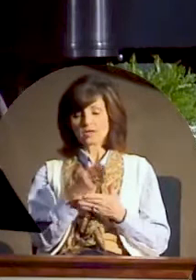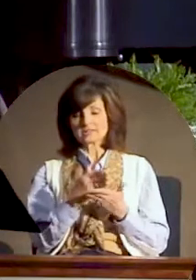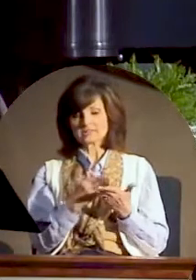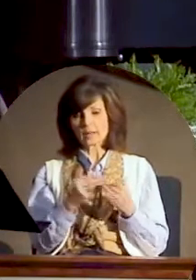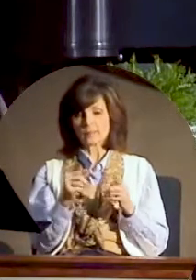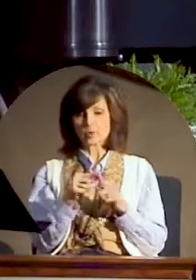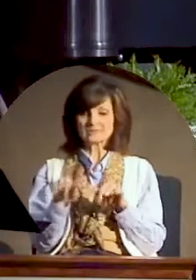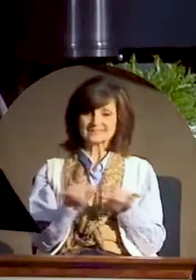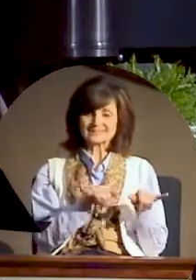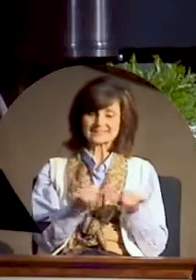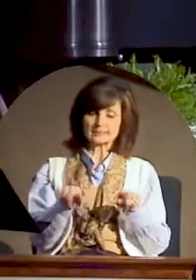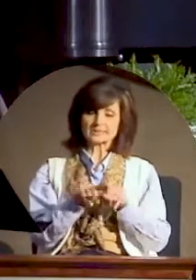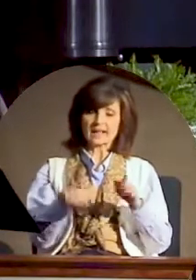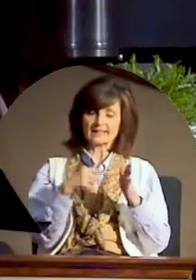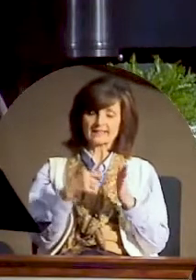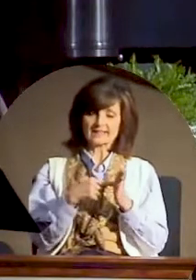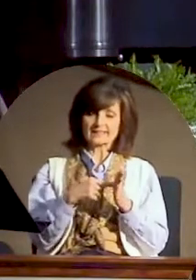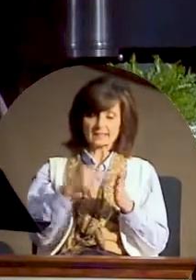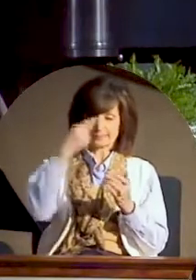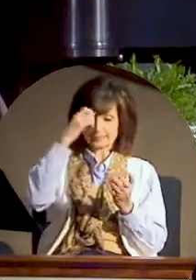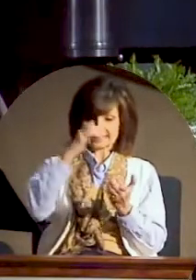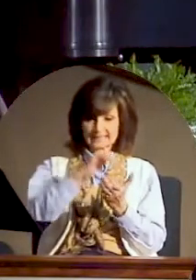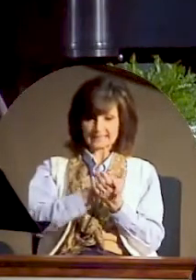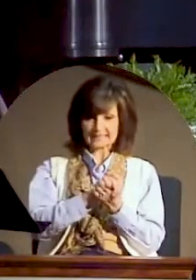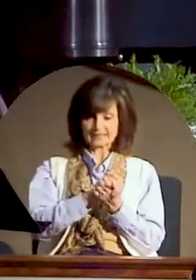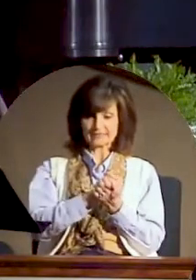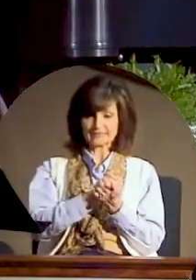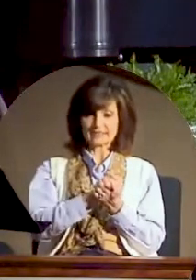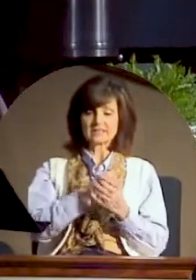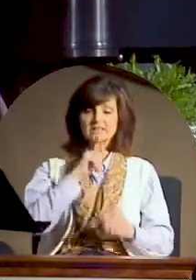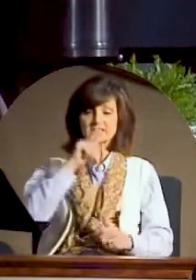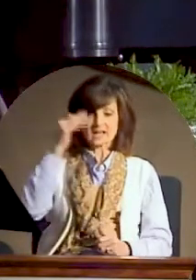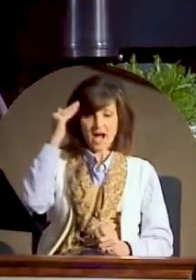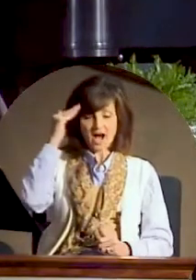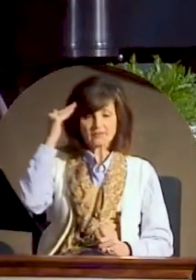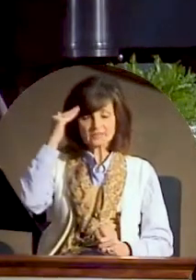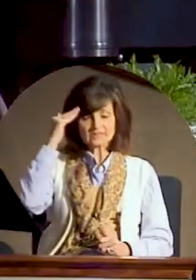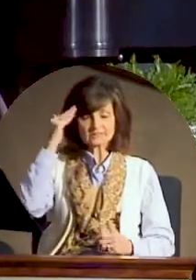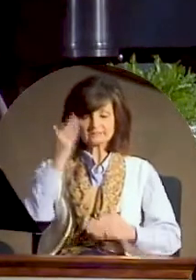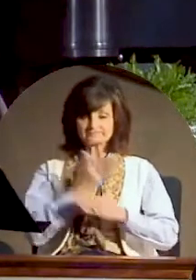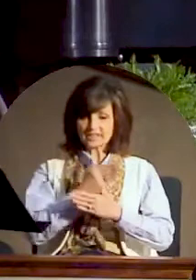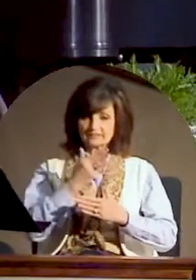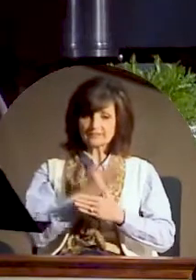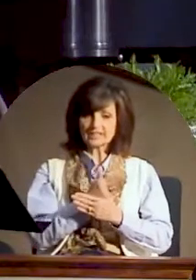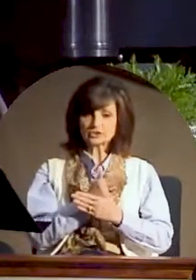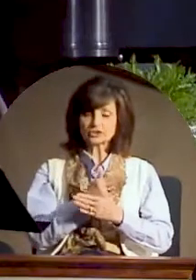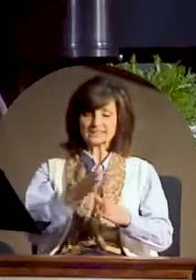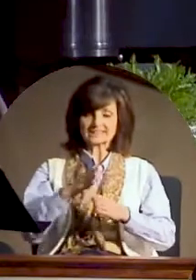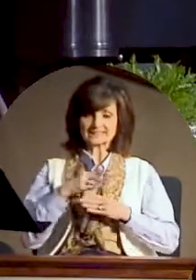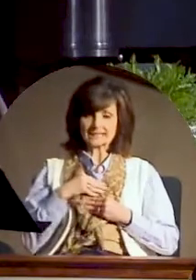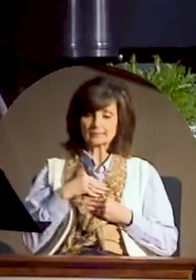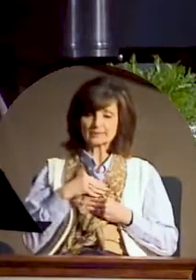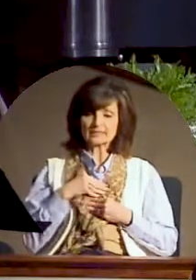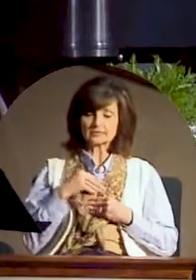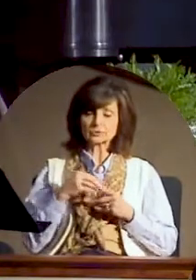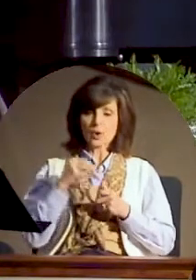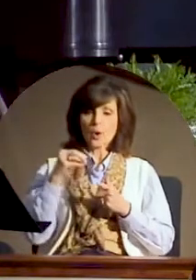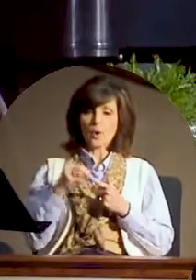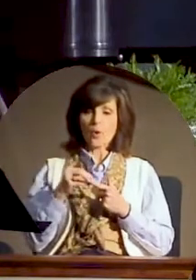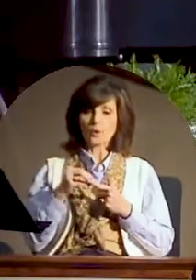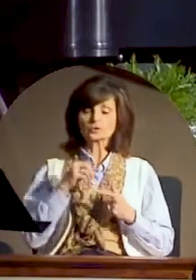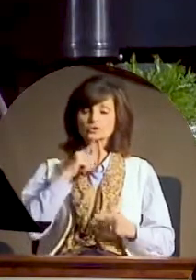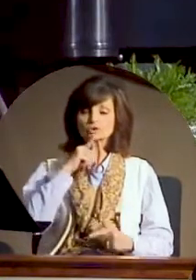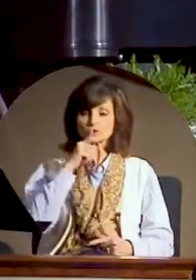of the word faith are these: belief, confidence, conviction, acceptance, or